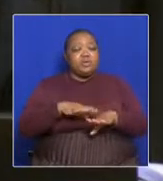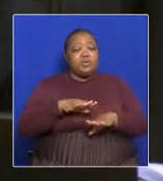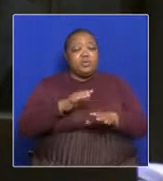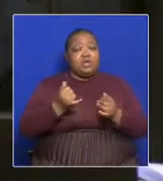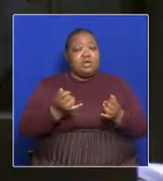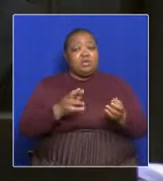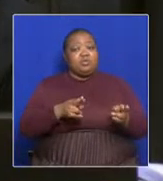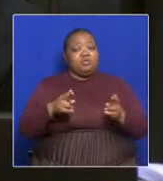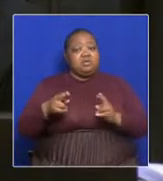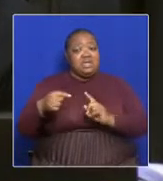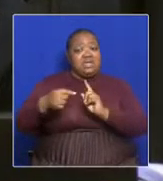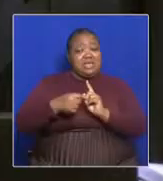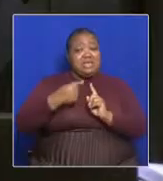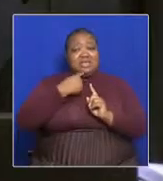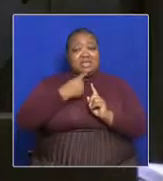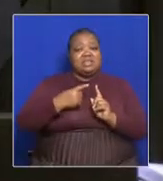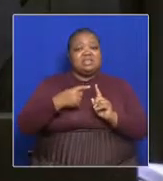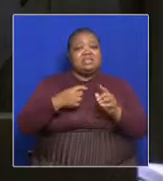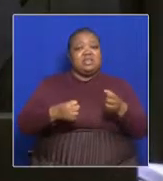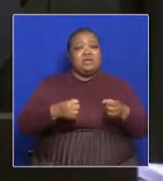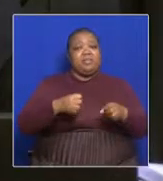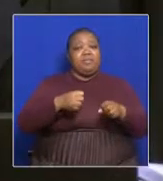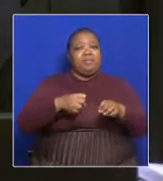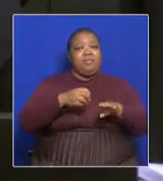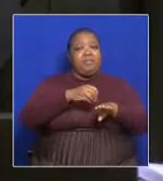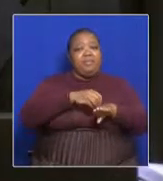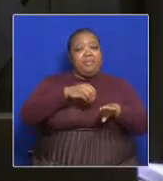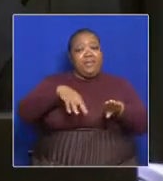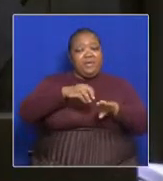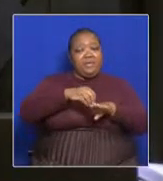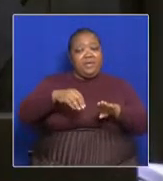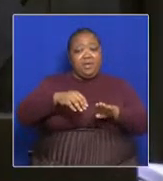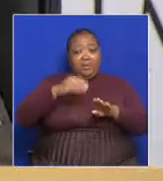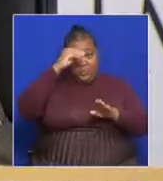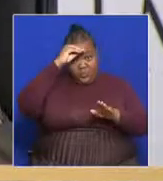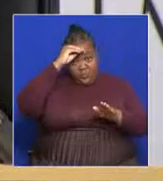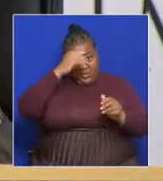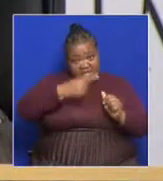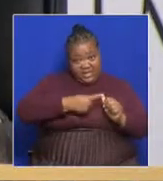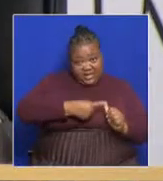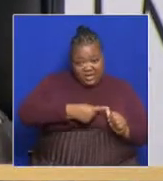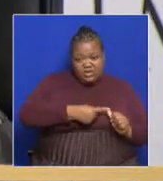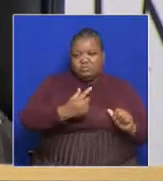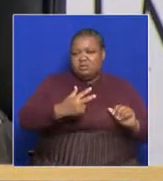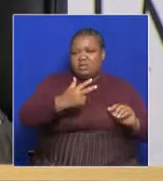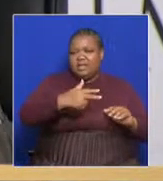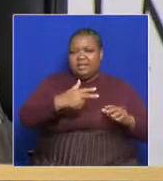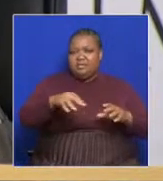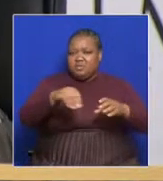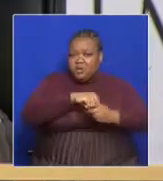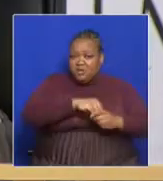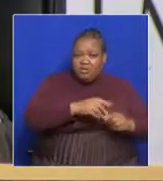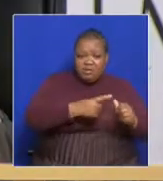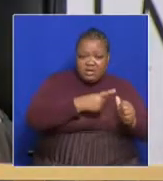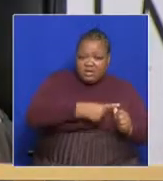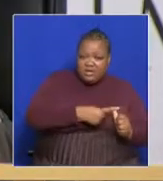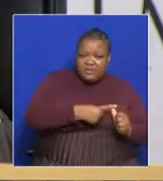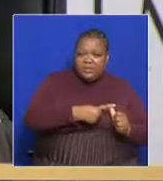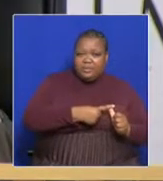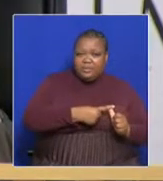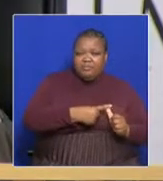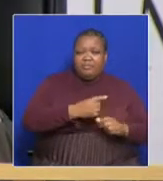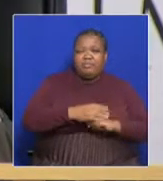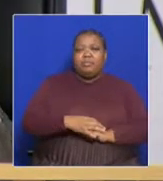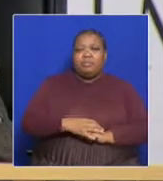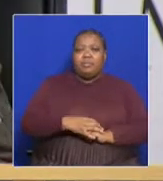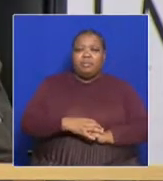we offloaded the bags and left when the police were counting. So he doesn't include himself in the count. This is a statement he furnished me, Commissioner, Okay.